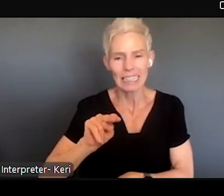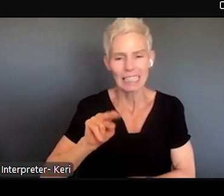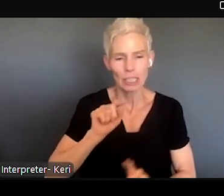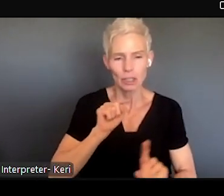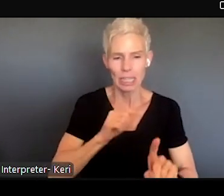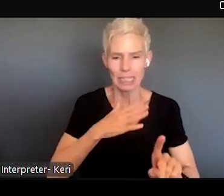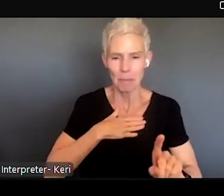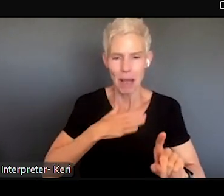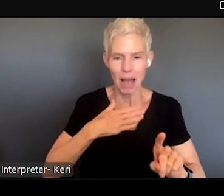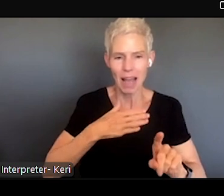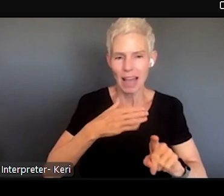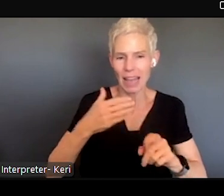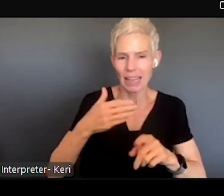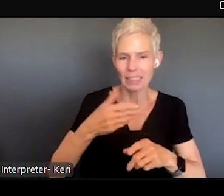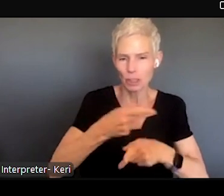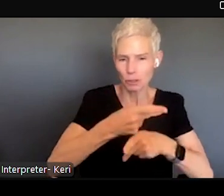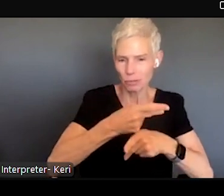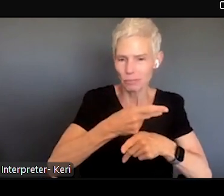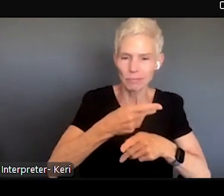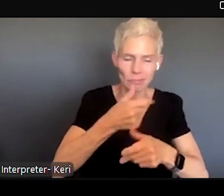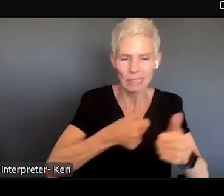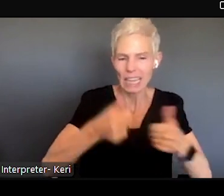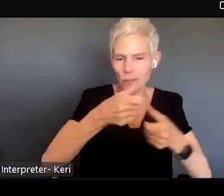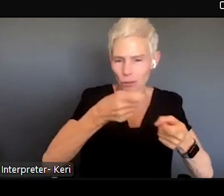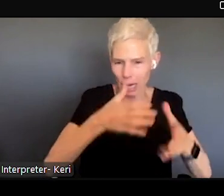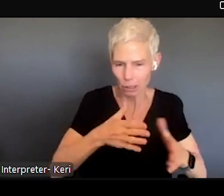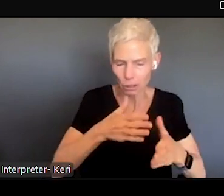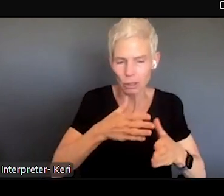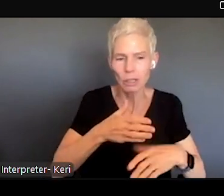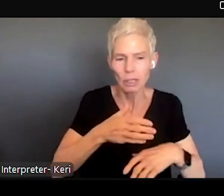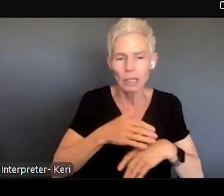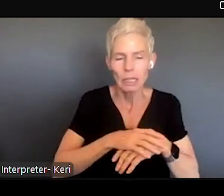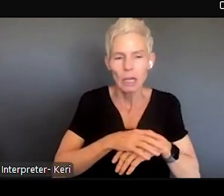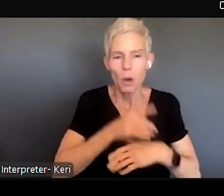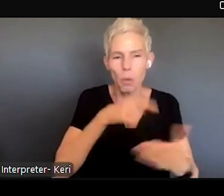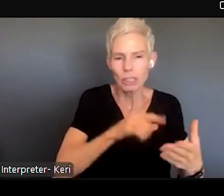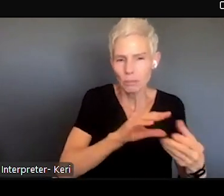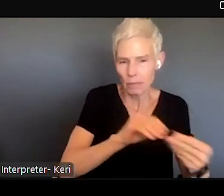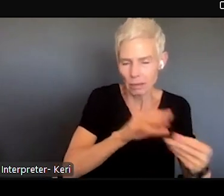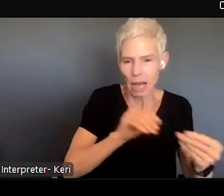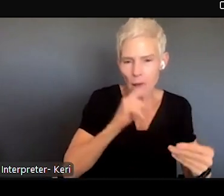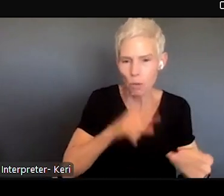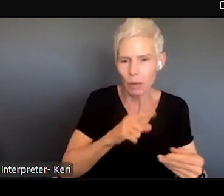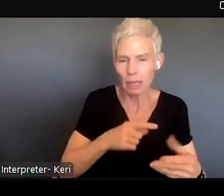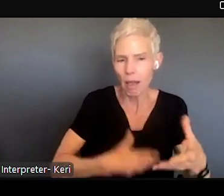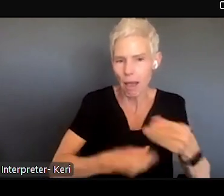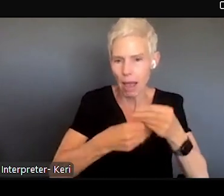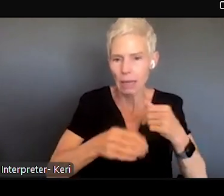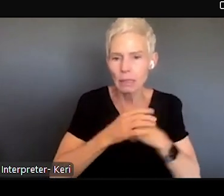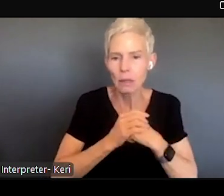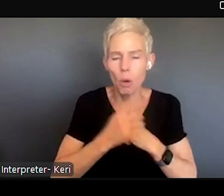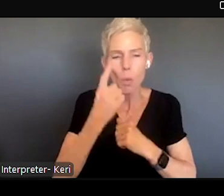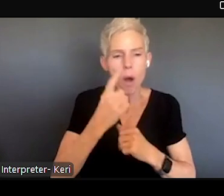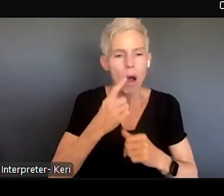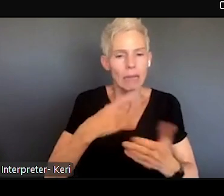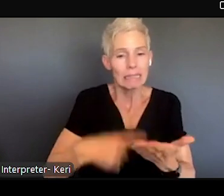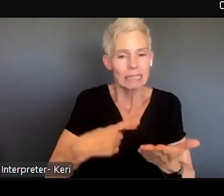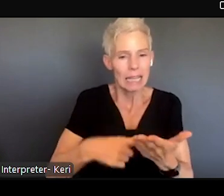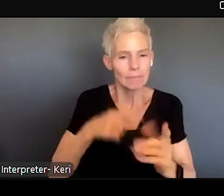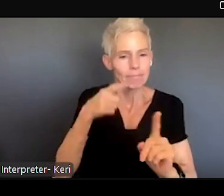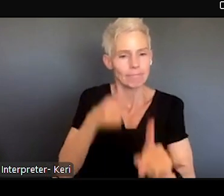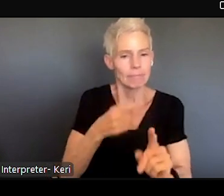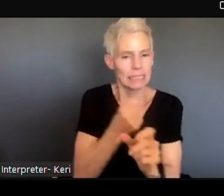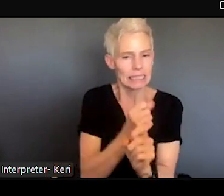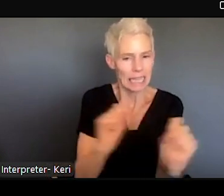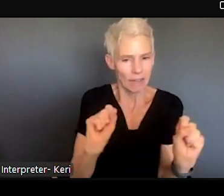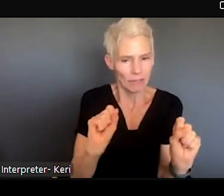piggyback on a little bit of what she shared with you, if that's okay. One of the conversations that I heard come up was safety when we're out